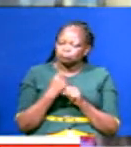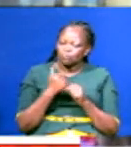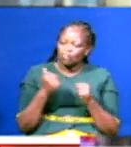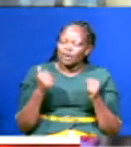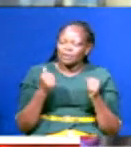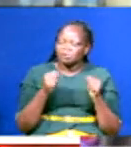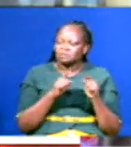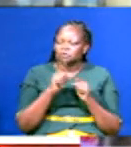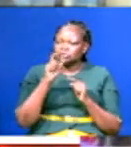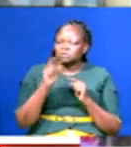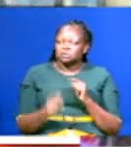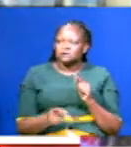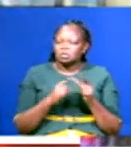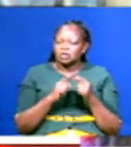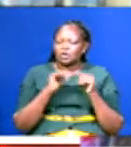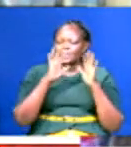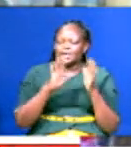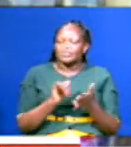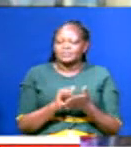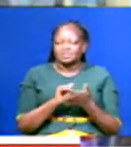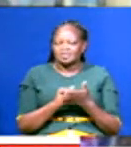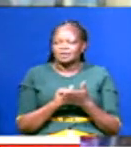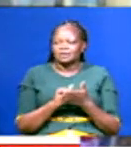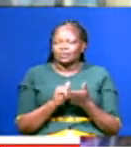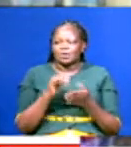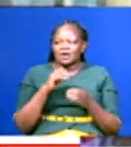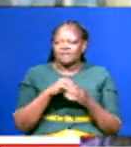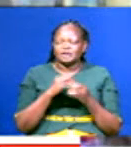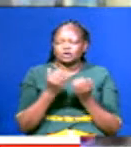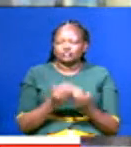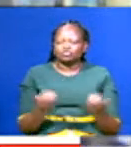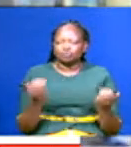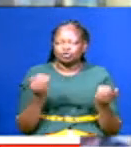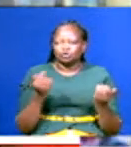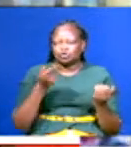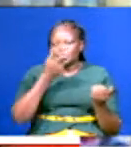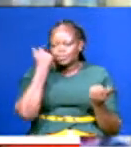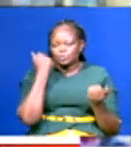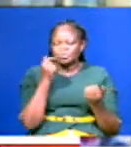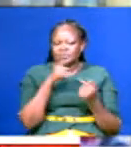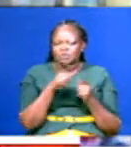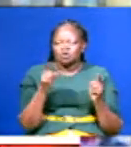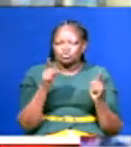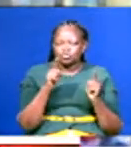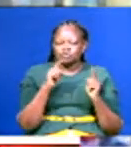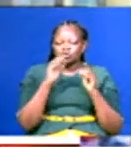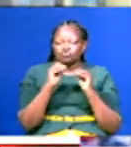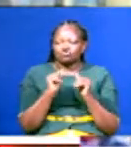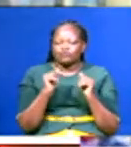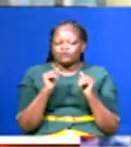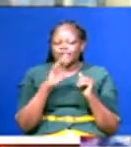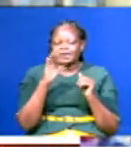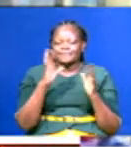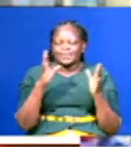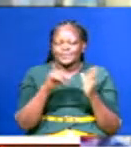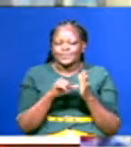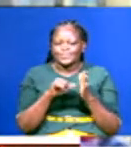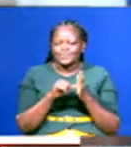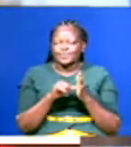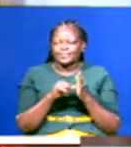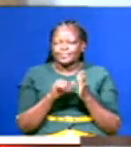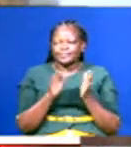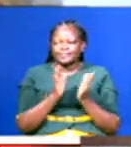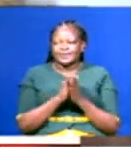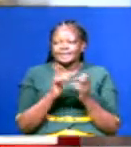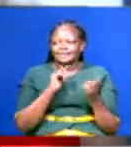continent, it is important, you know, to be able to invest in these children, because they are the ones that will go on to solve Africa's biggest problems, right, and change the status